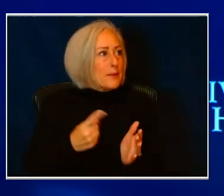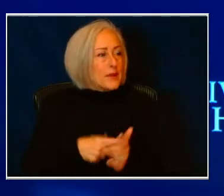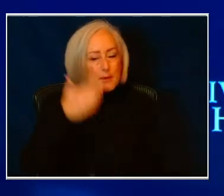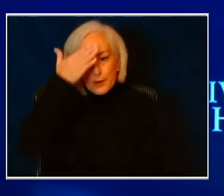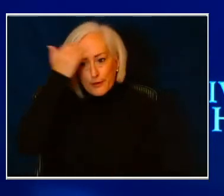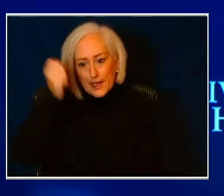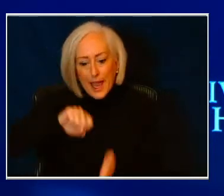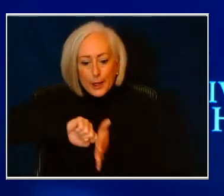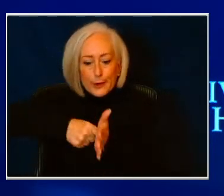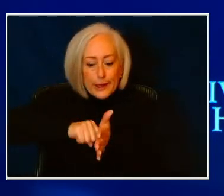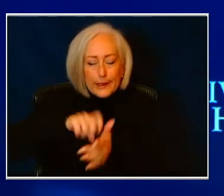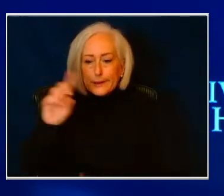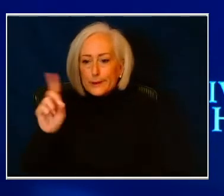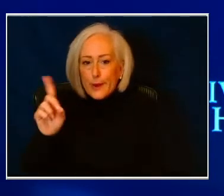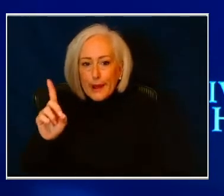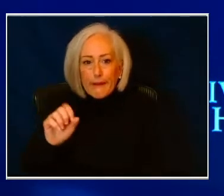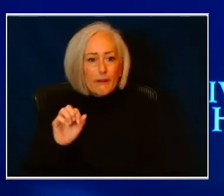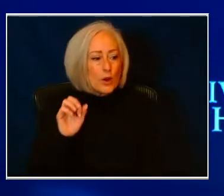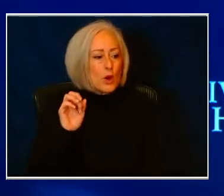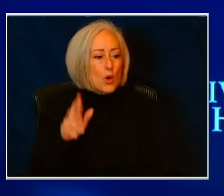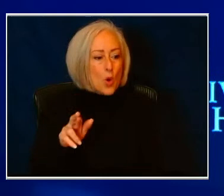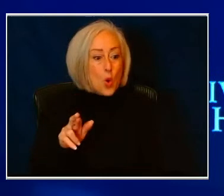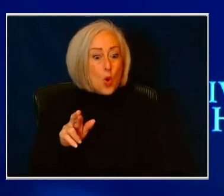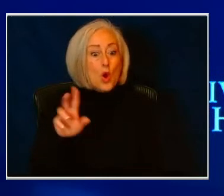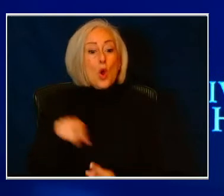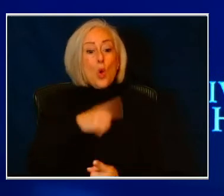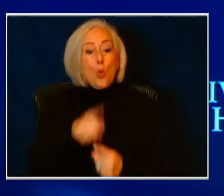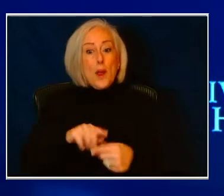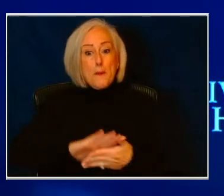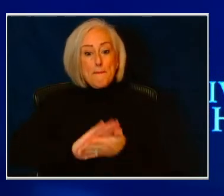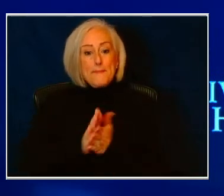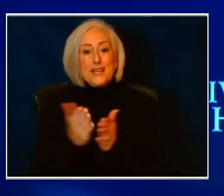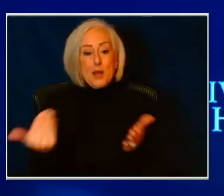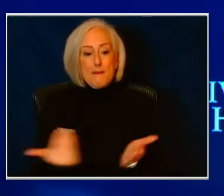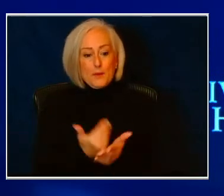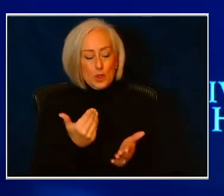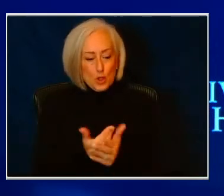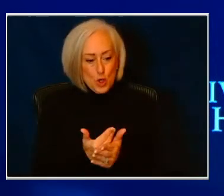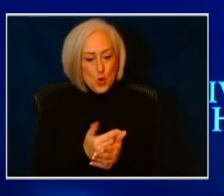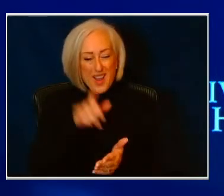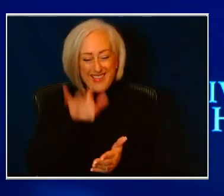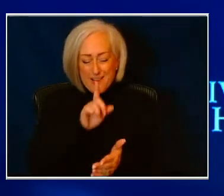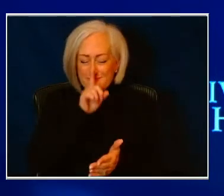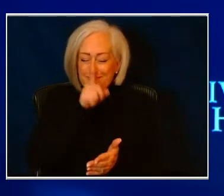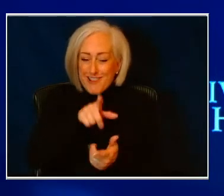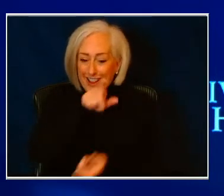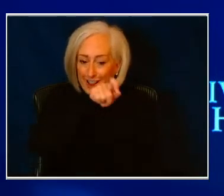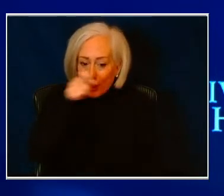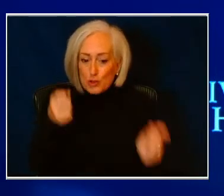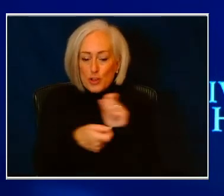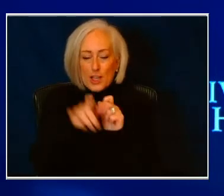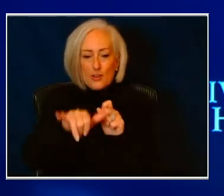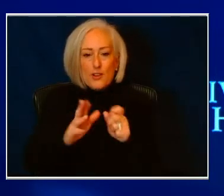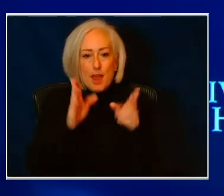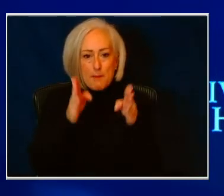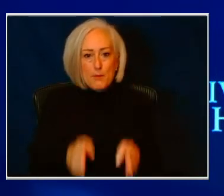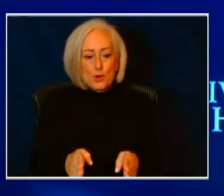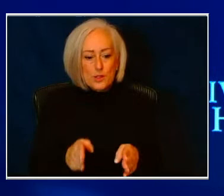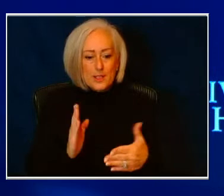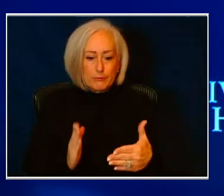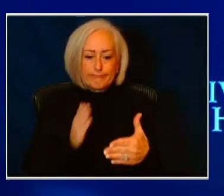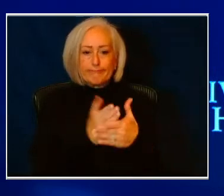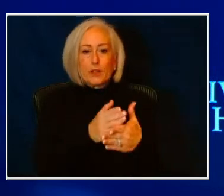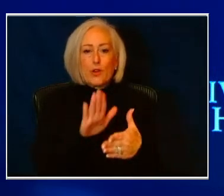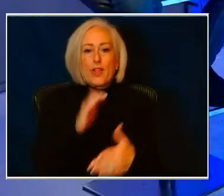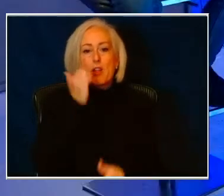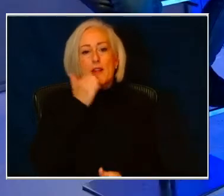but in this case, when it becomes something new and it's a real change for that individual that interferes with daily function, that's what we look